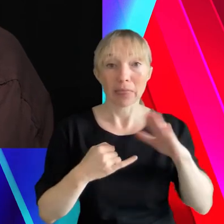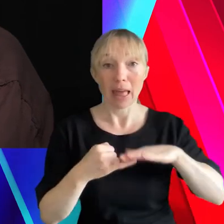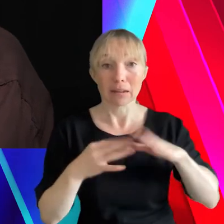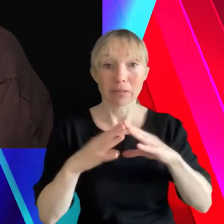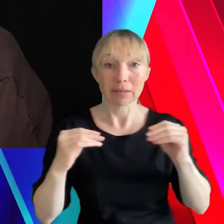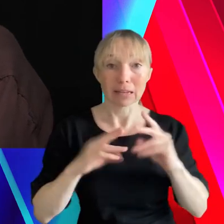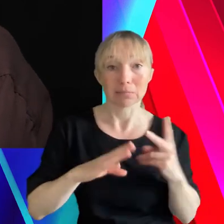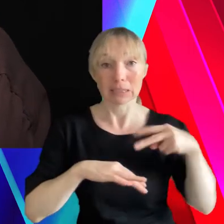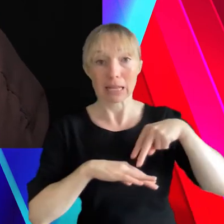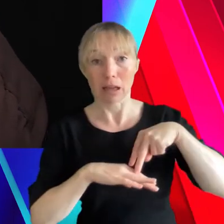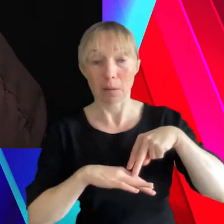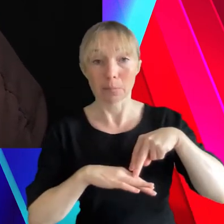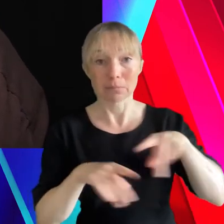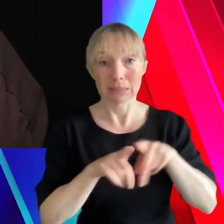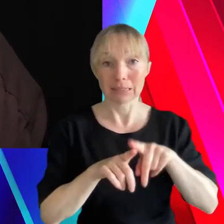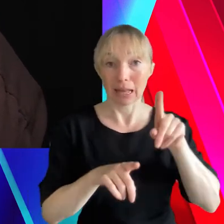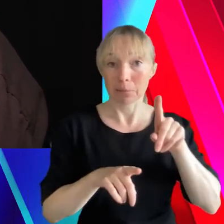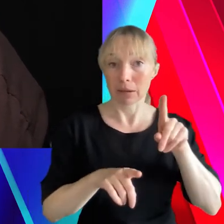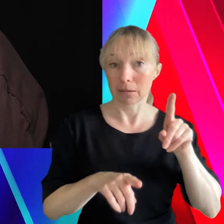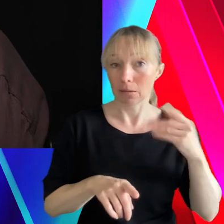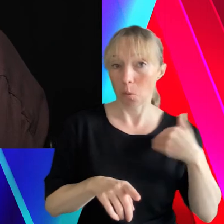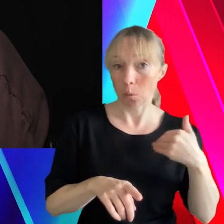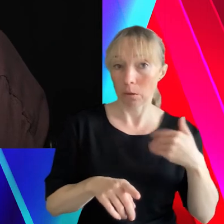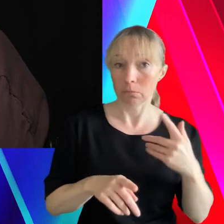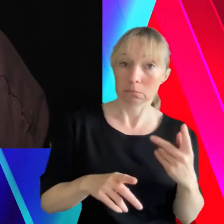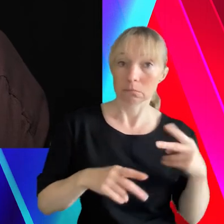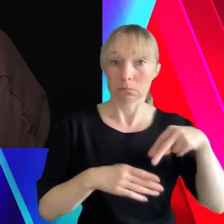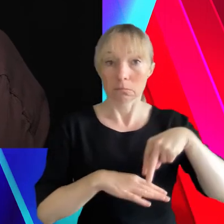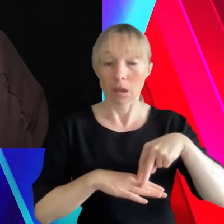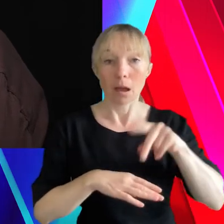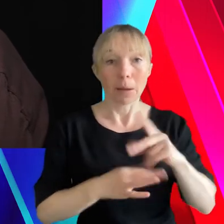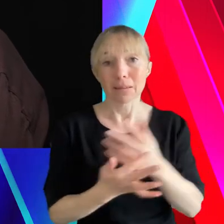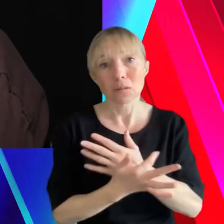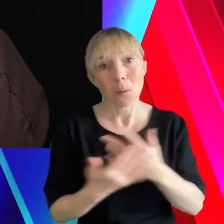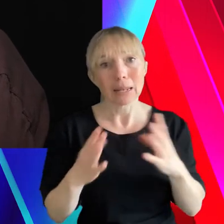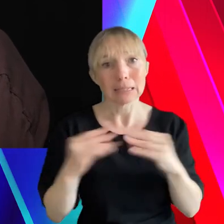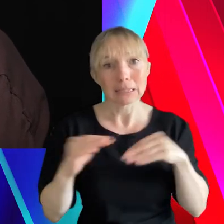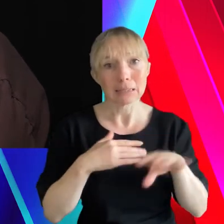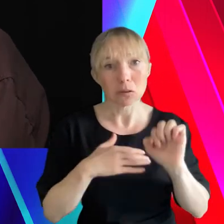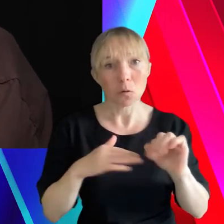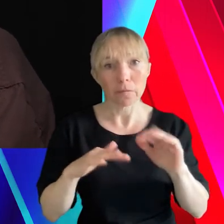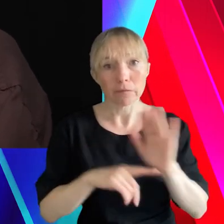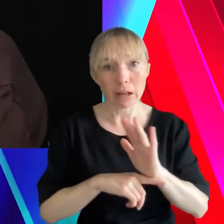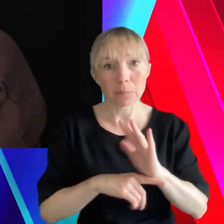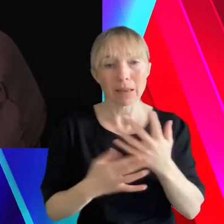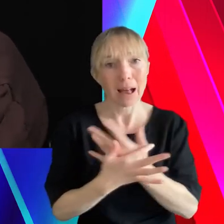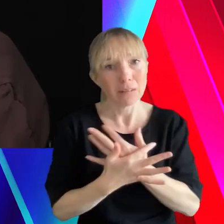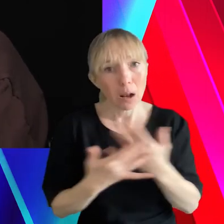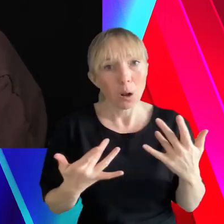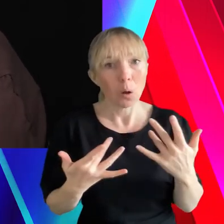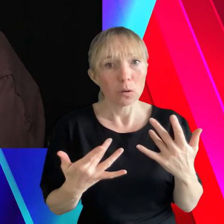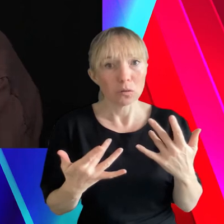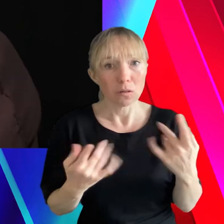she. But there are so many scenes in your films where there are a lot of things going